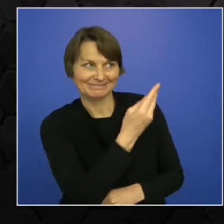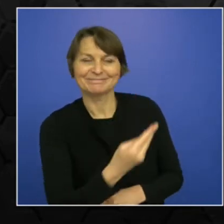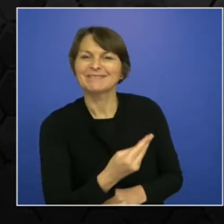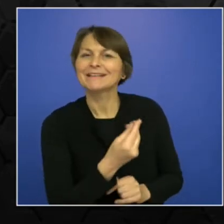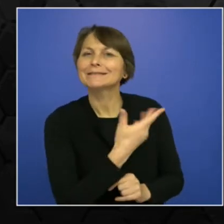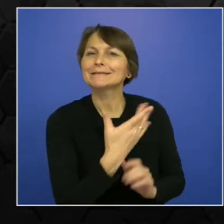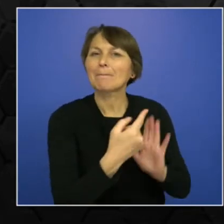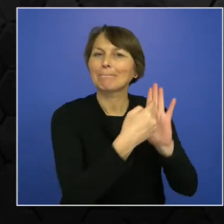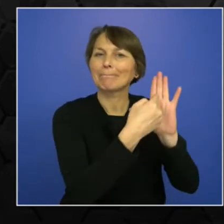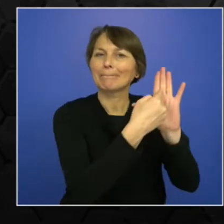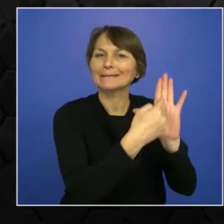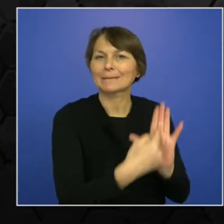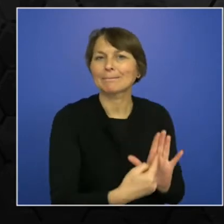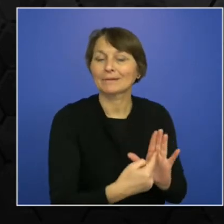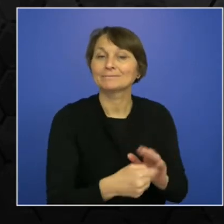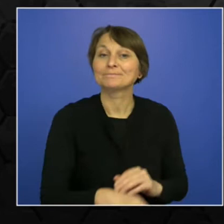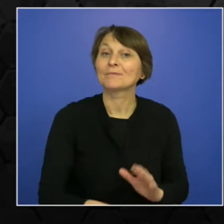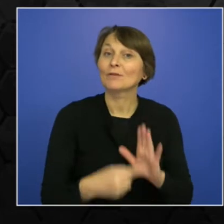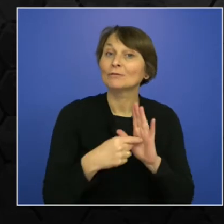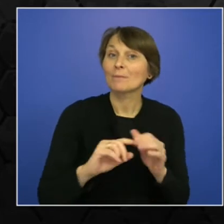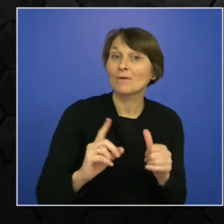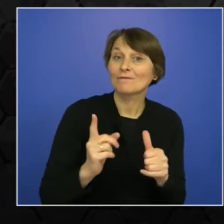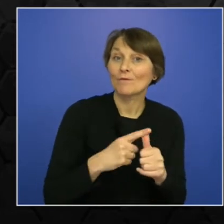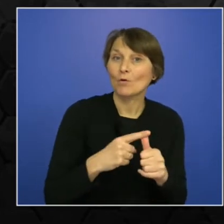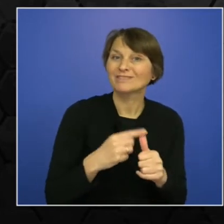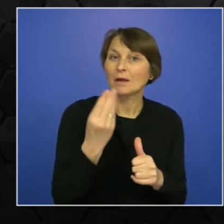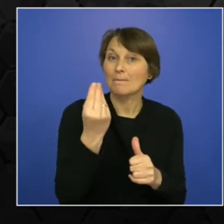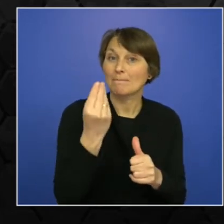Firstly, in banking and finance,